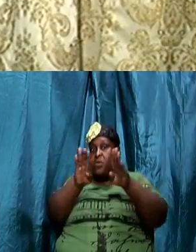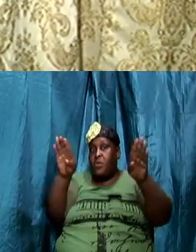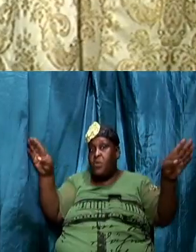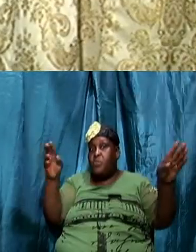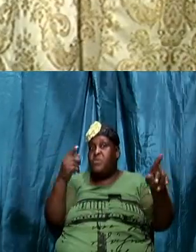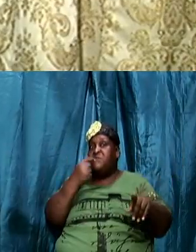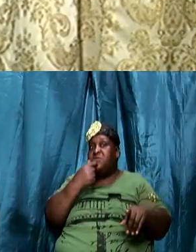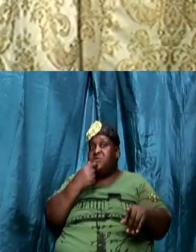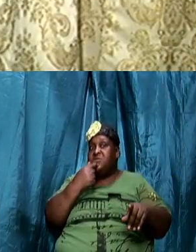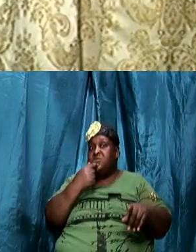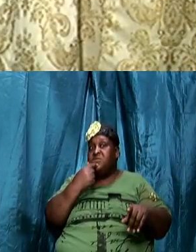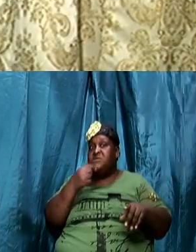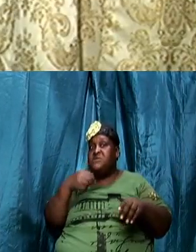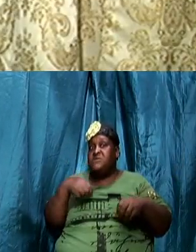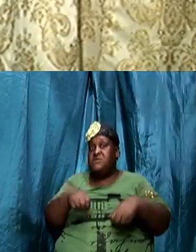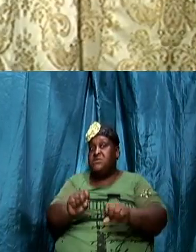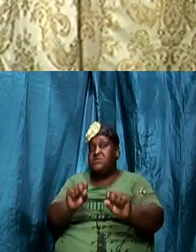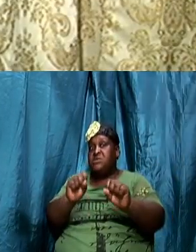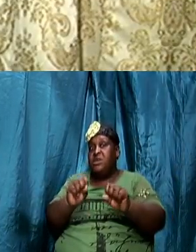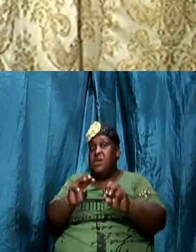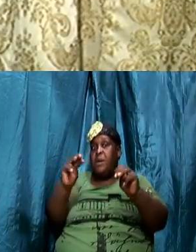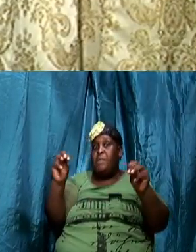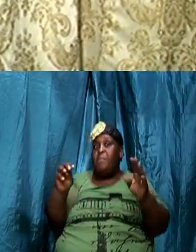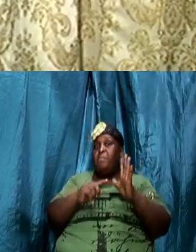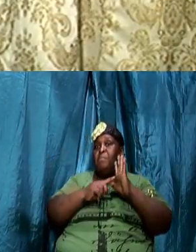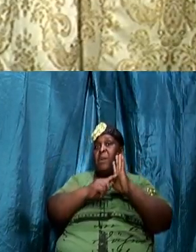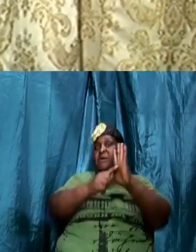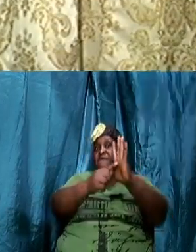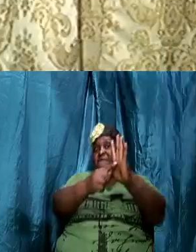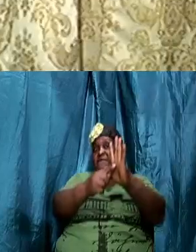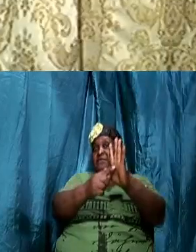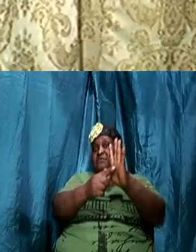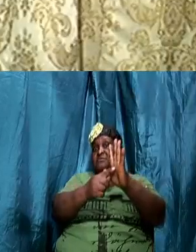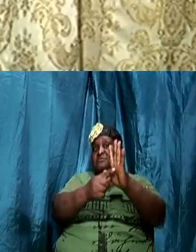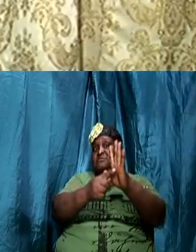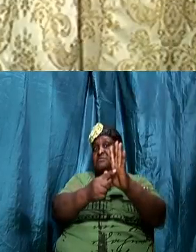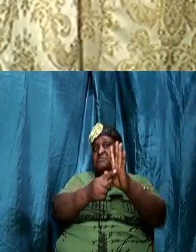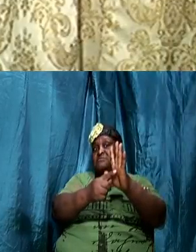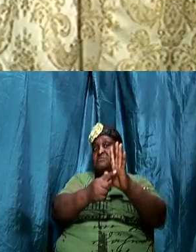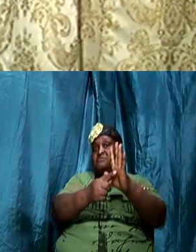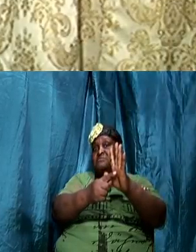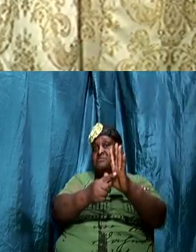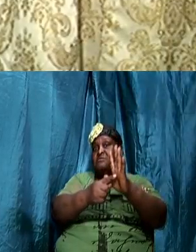the power of God being manifested in no uncertain terms.